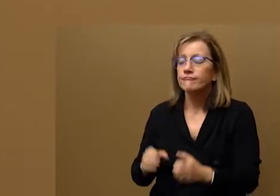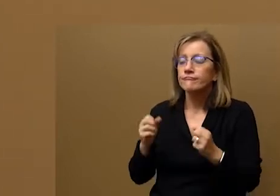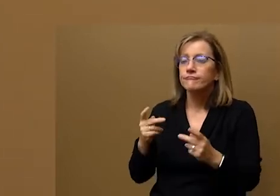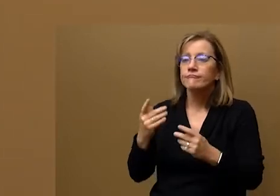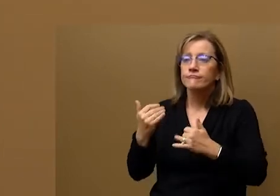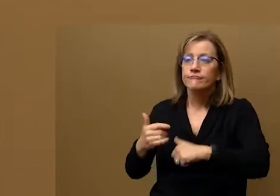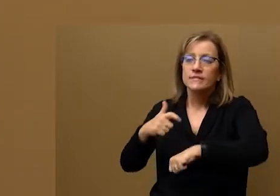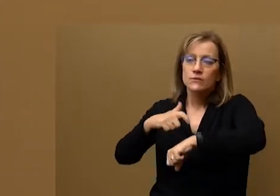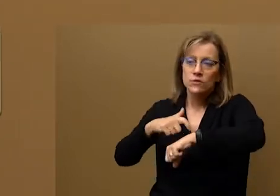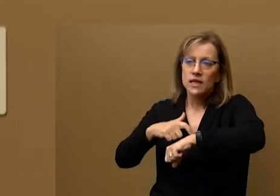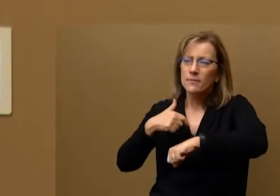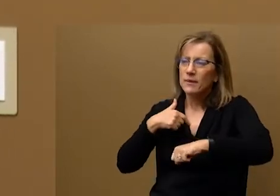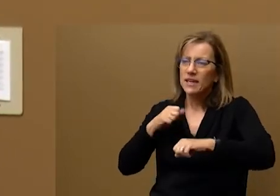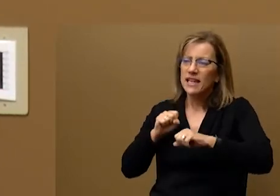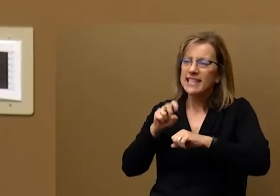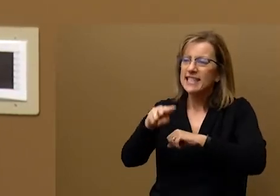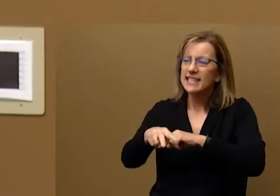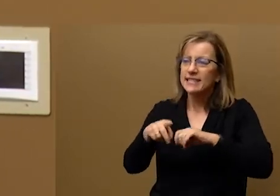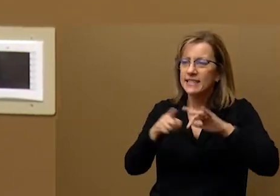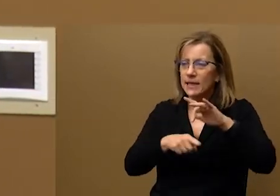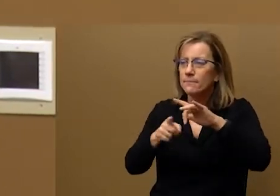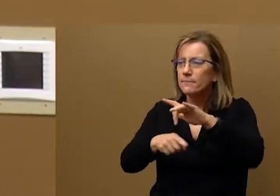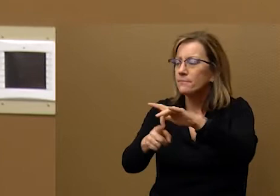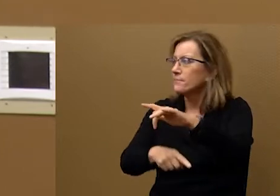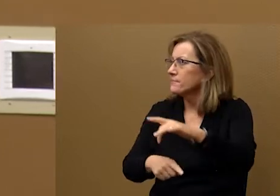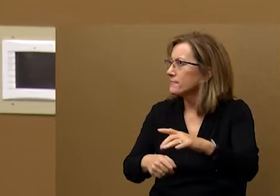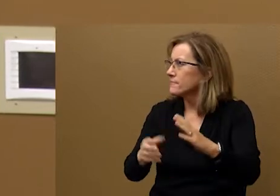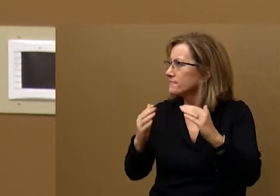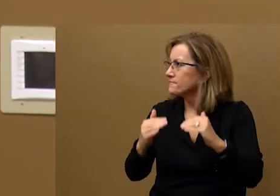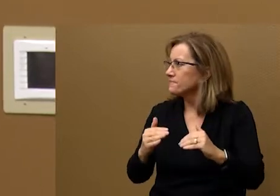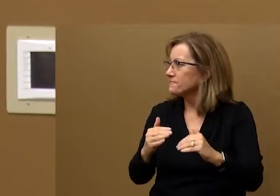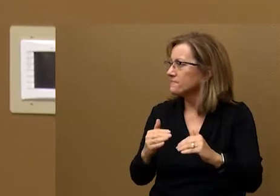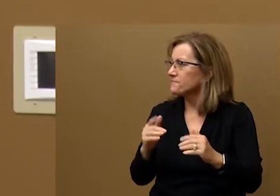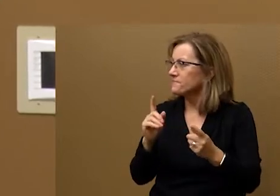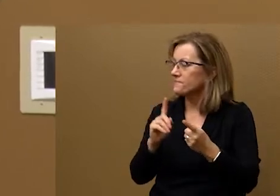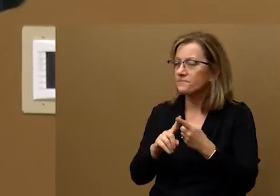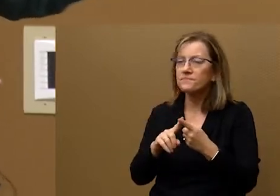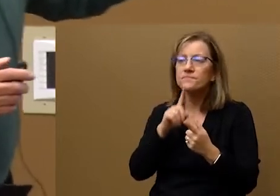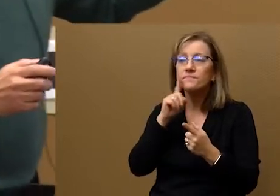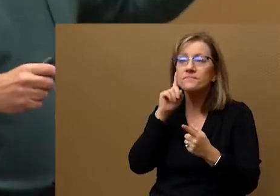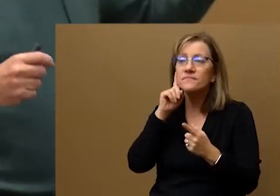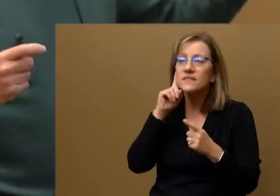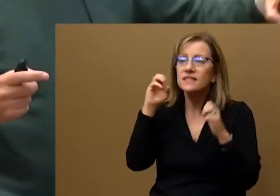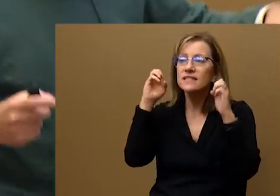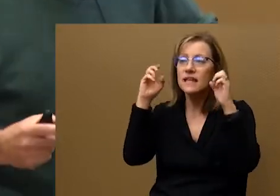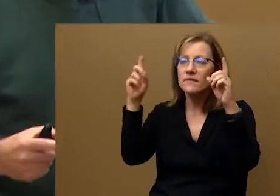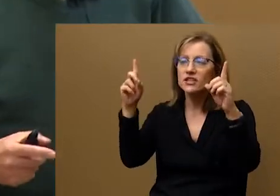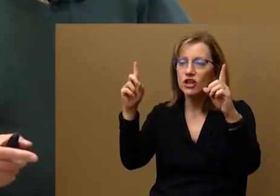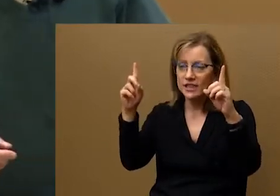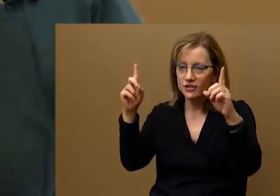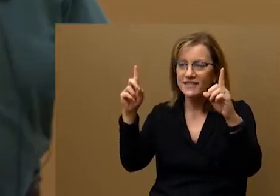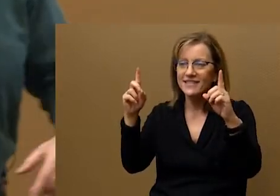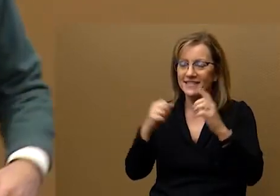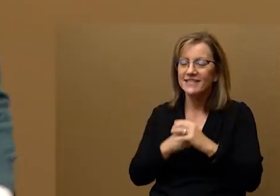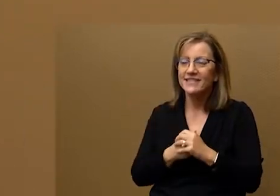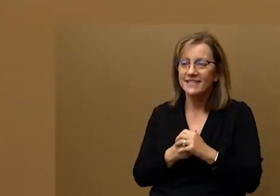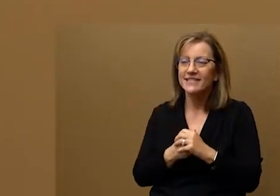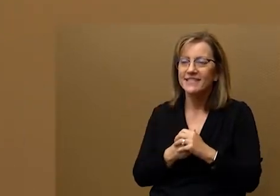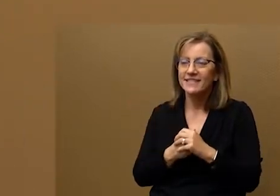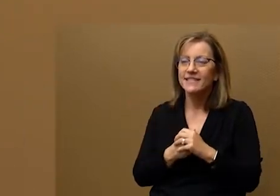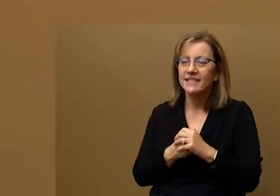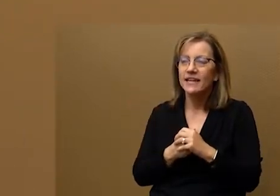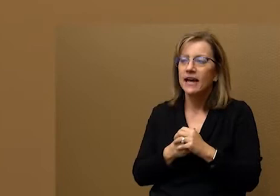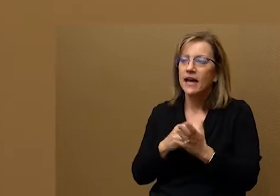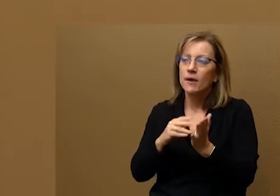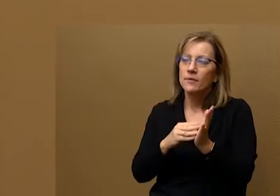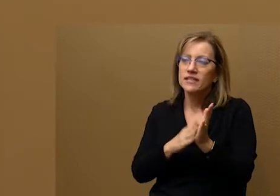So because of time, I'm going to skip a whole lot and try to make connections now to deaf education. I